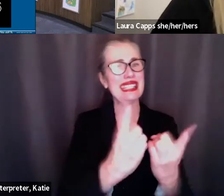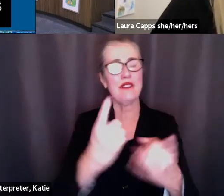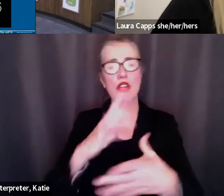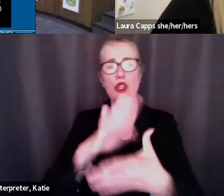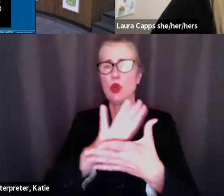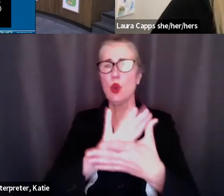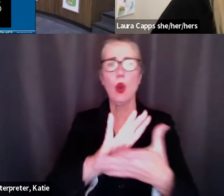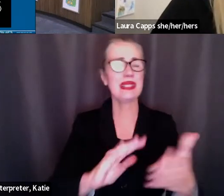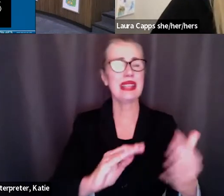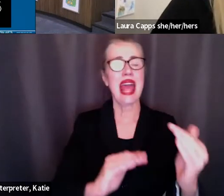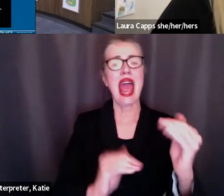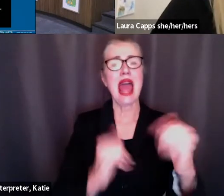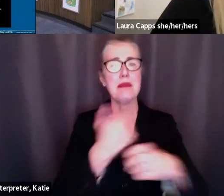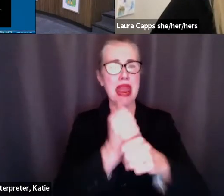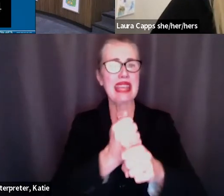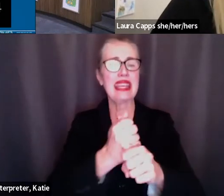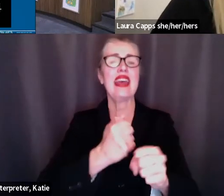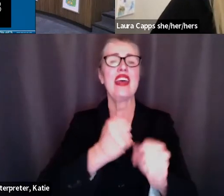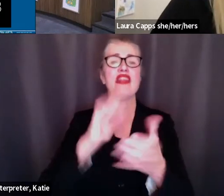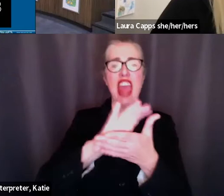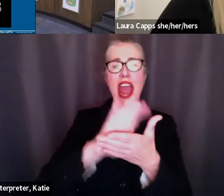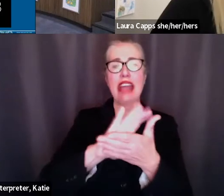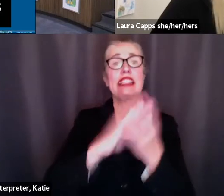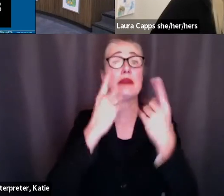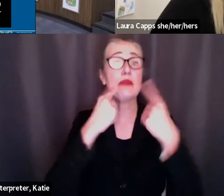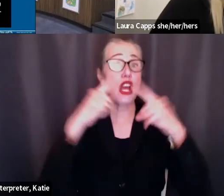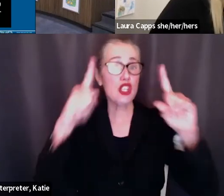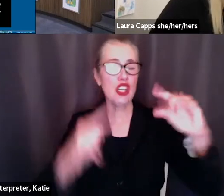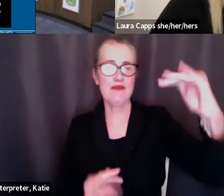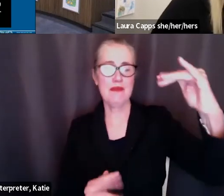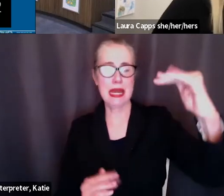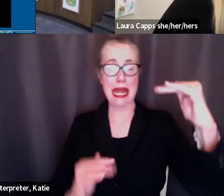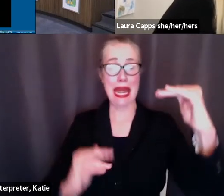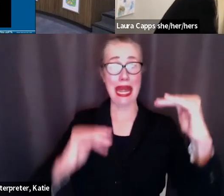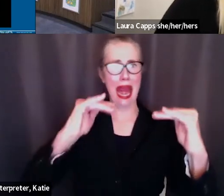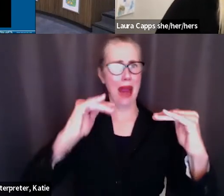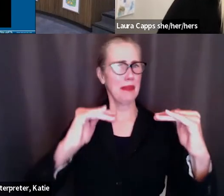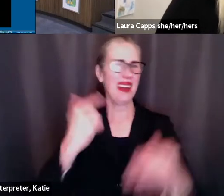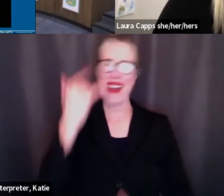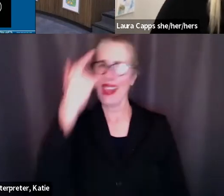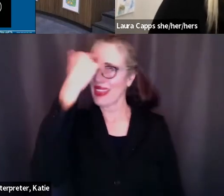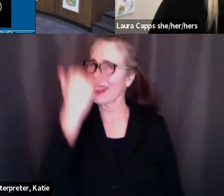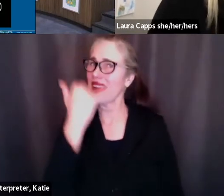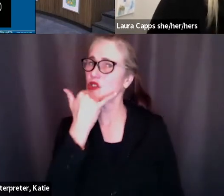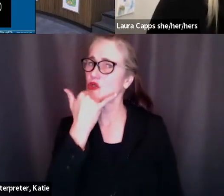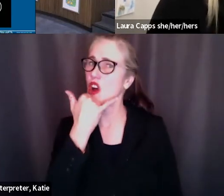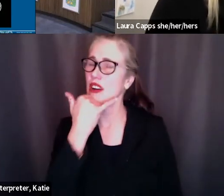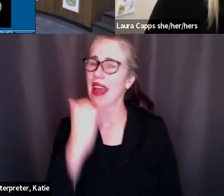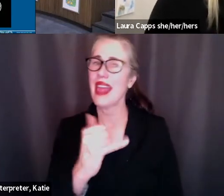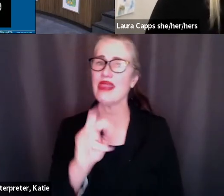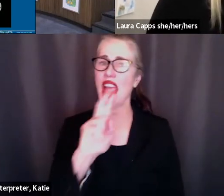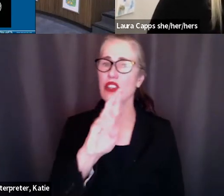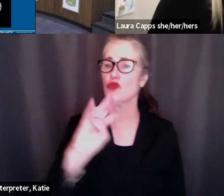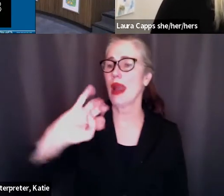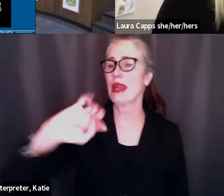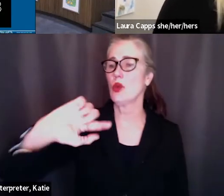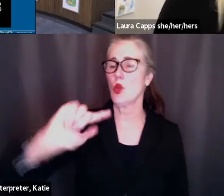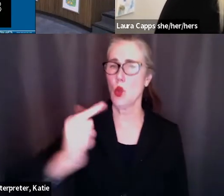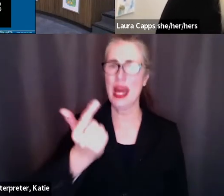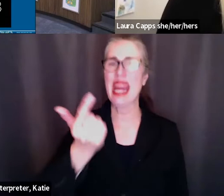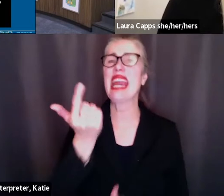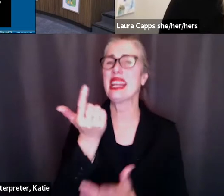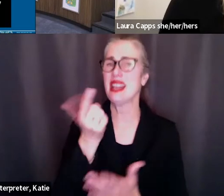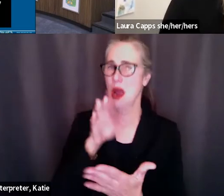although veiled as a way to address the academic achievement gap it is no more than a right-wing tactic used across the nation